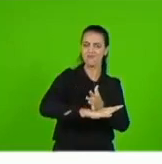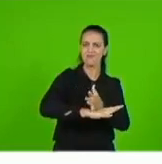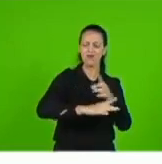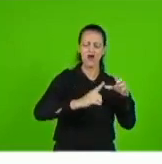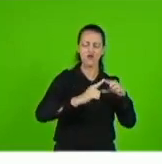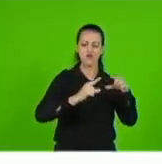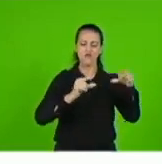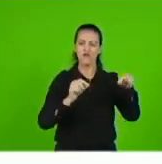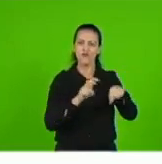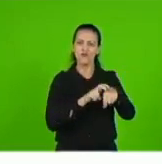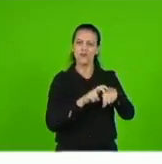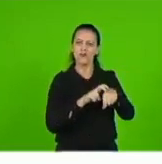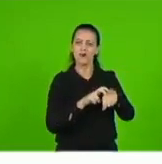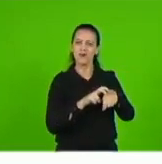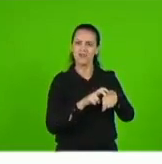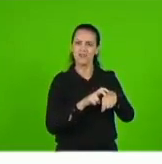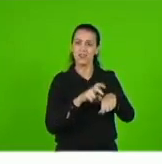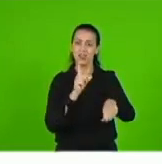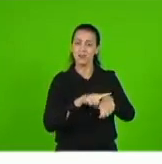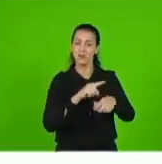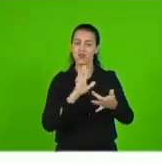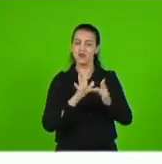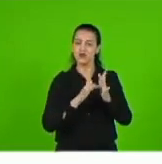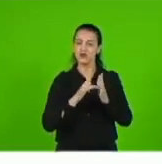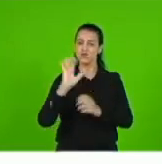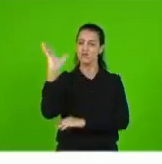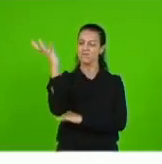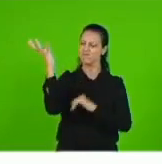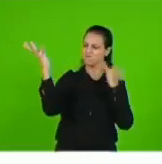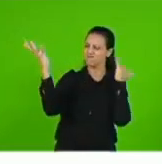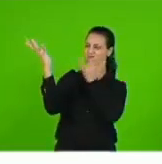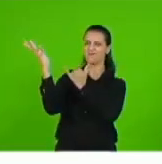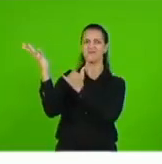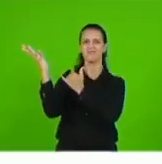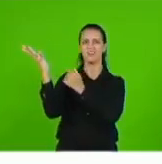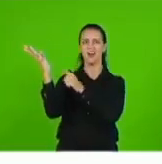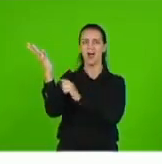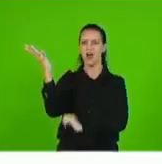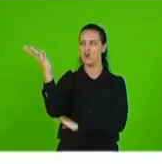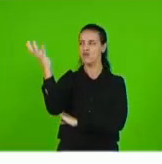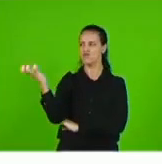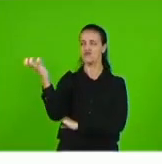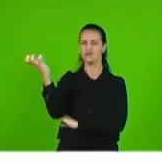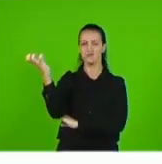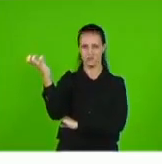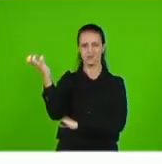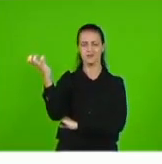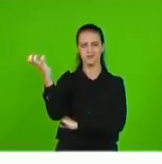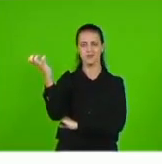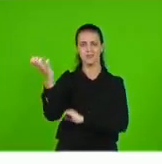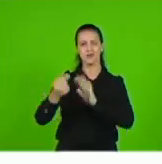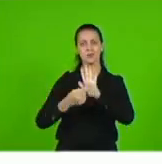leaves. The moment when Jesus says, "Nevermore, the fruit shall come out of me,"